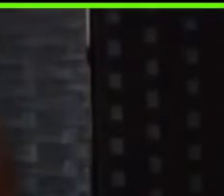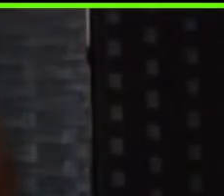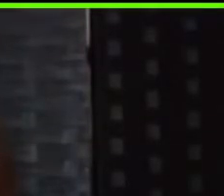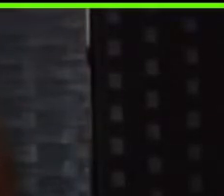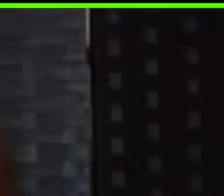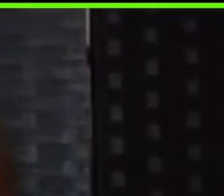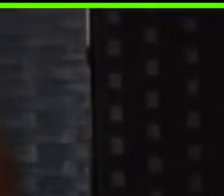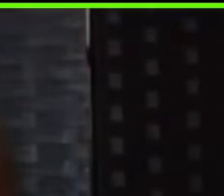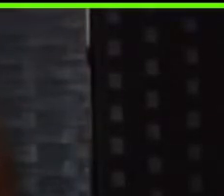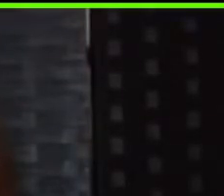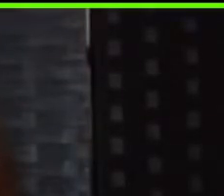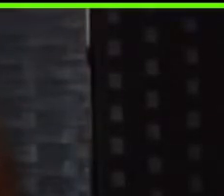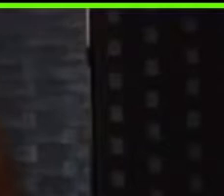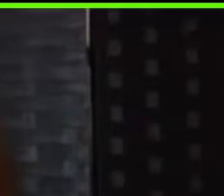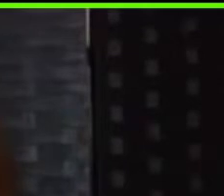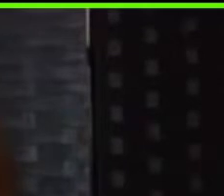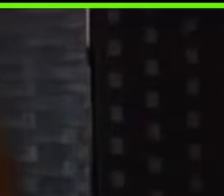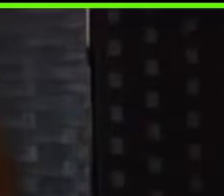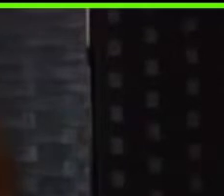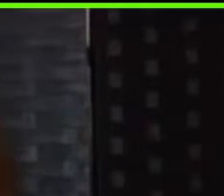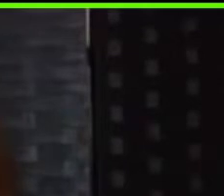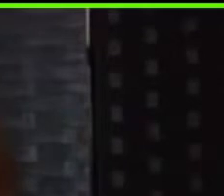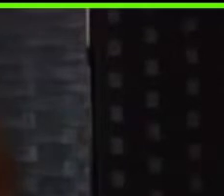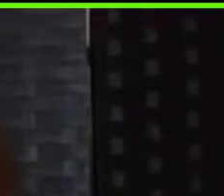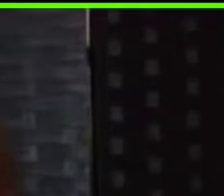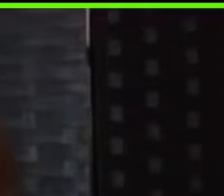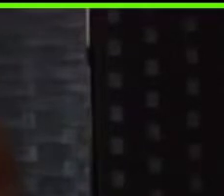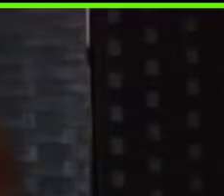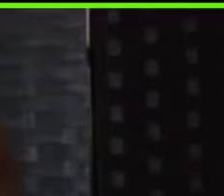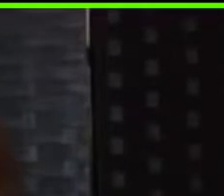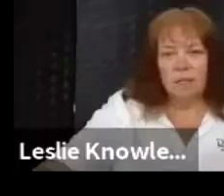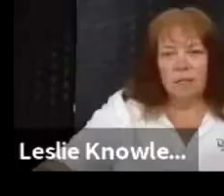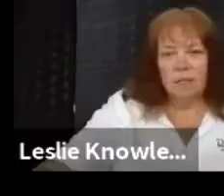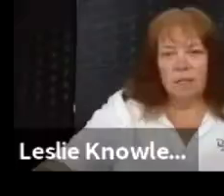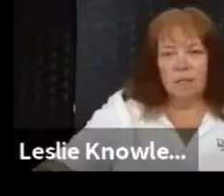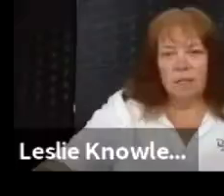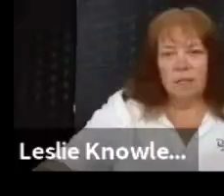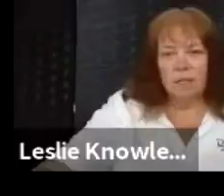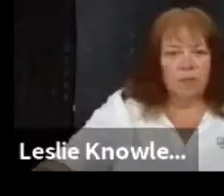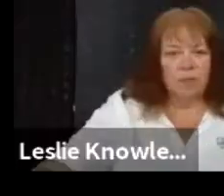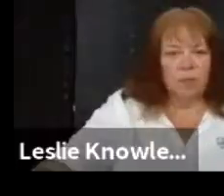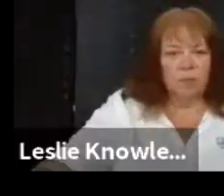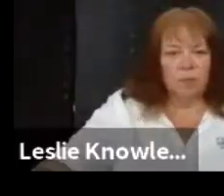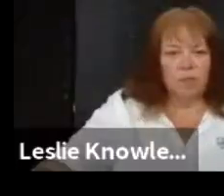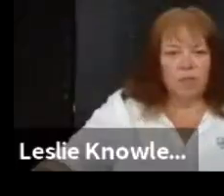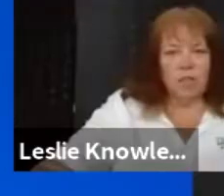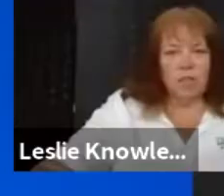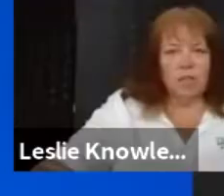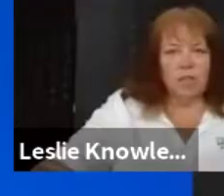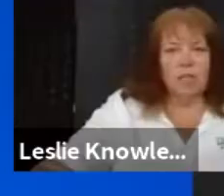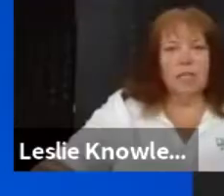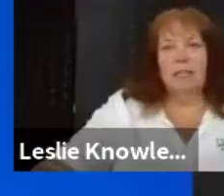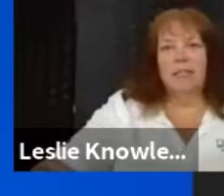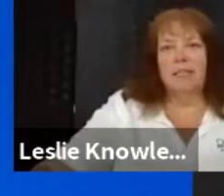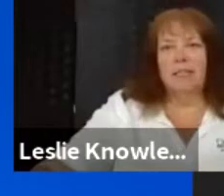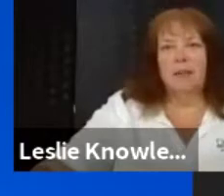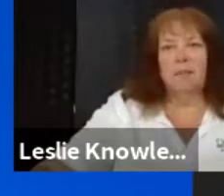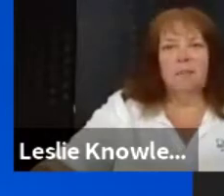Oh, I can share my screen, okay. I should know how to do that, right? Considering I do it almost every day.